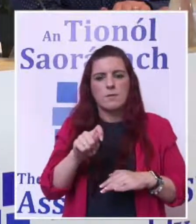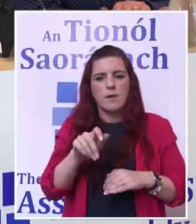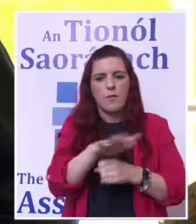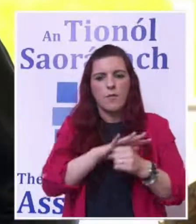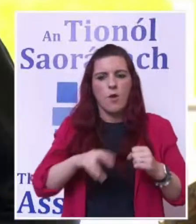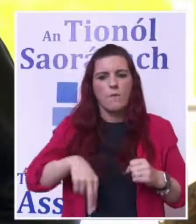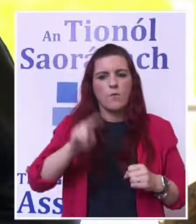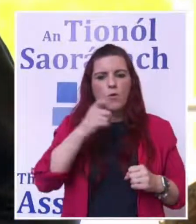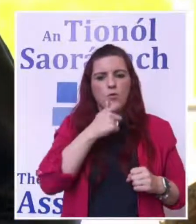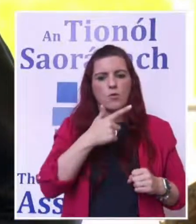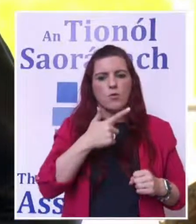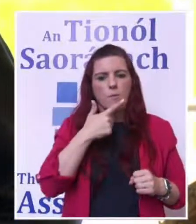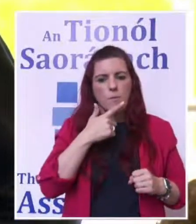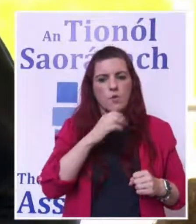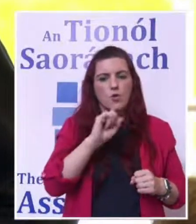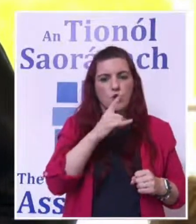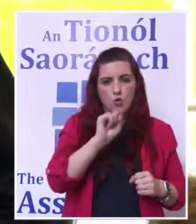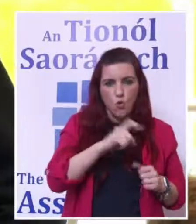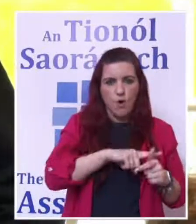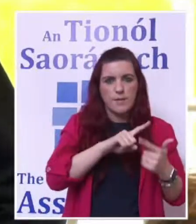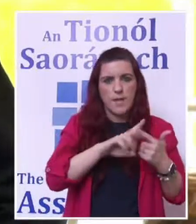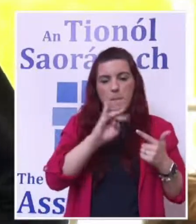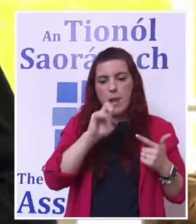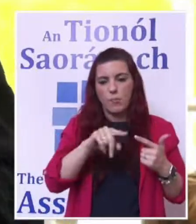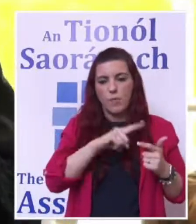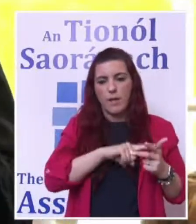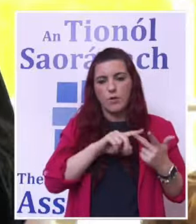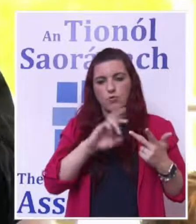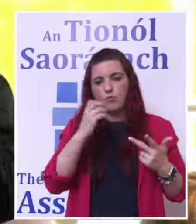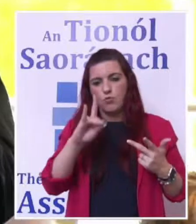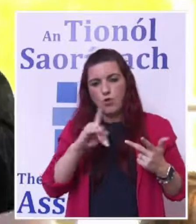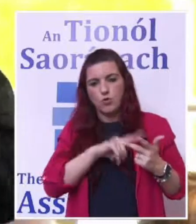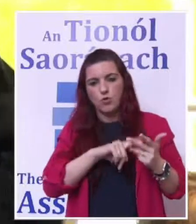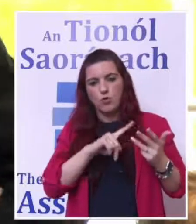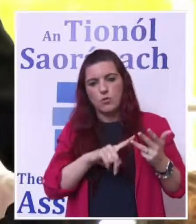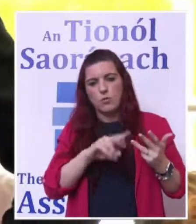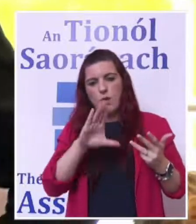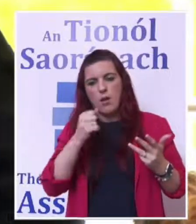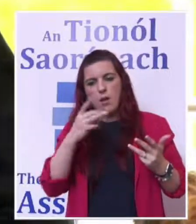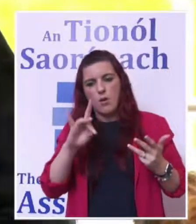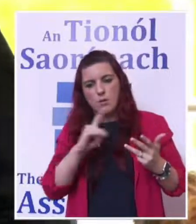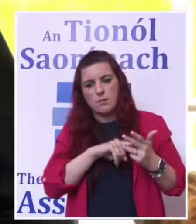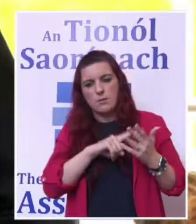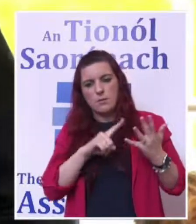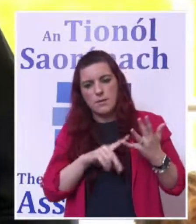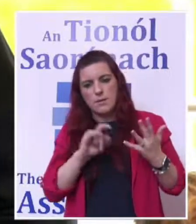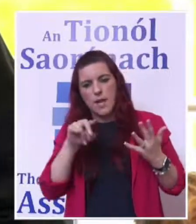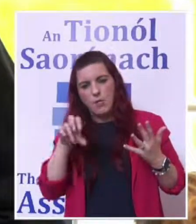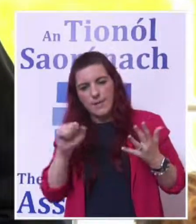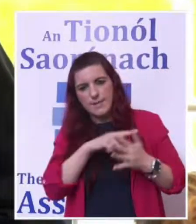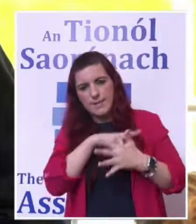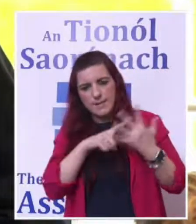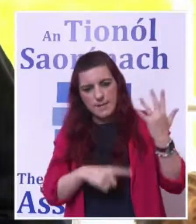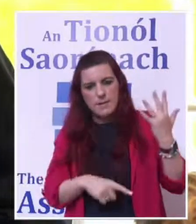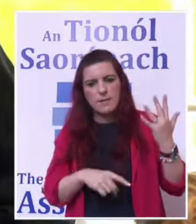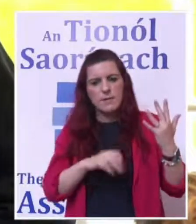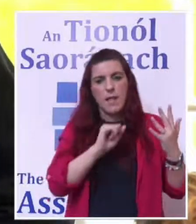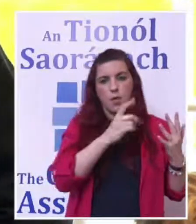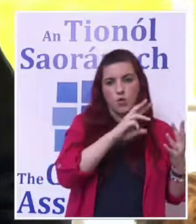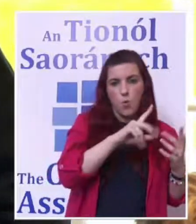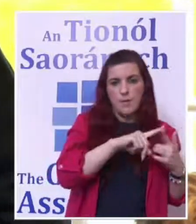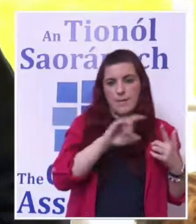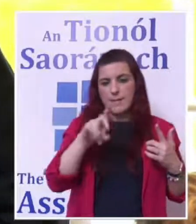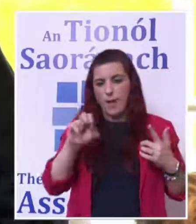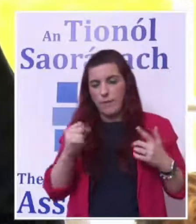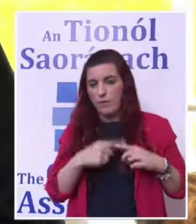Swords, Balbriggan, Lusk, Rush and Skerries, and obviously Swords and Lusk or Swords and Skerries have quite different interests. Even